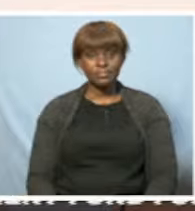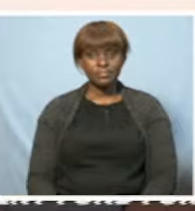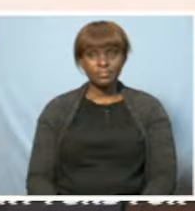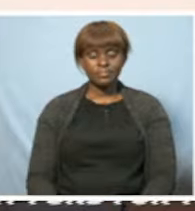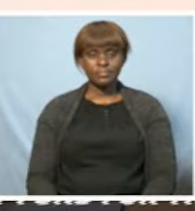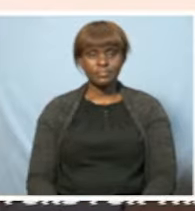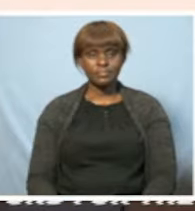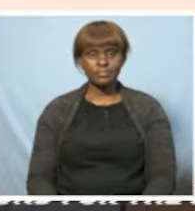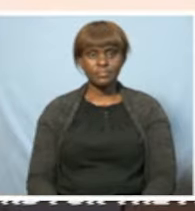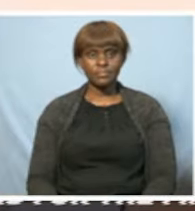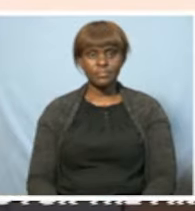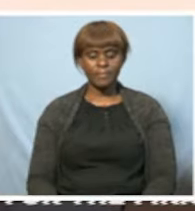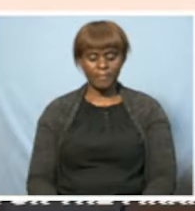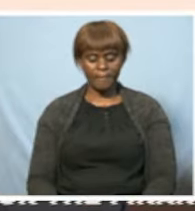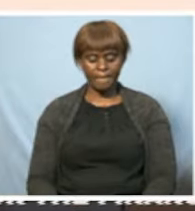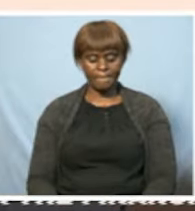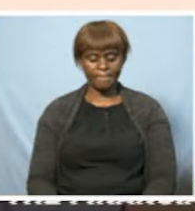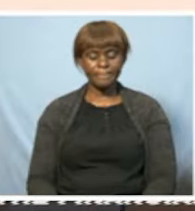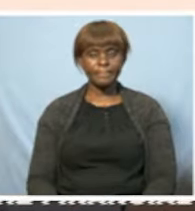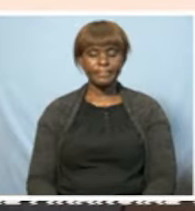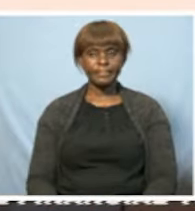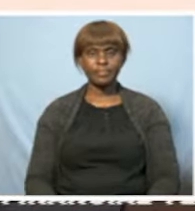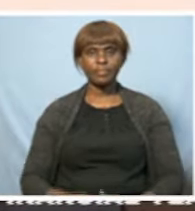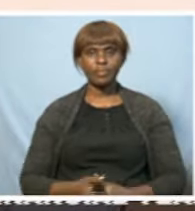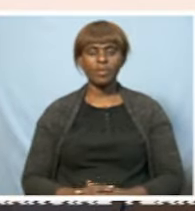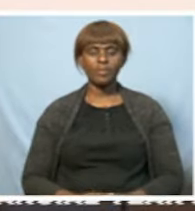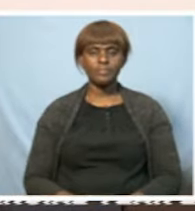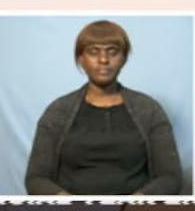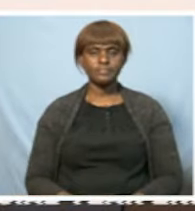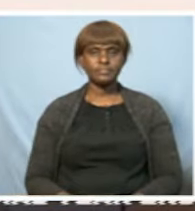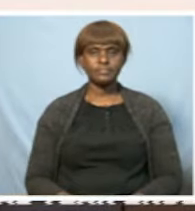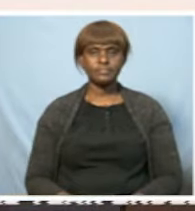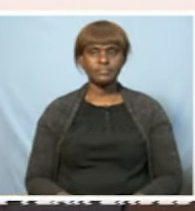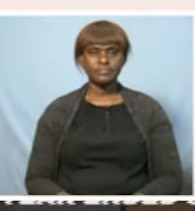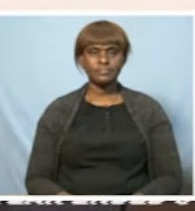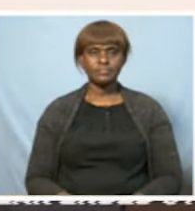02-2022-10-2023 dated 19th